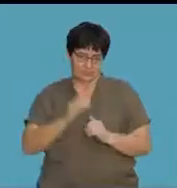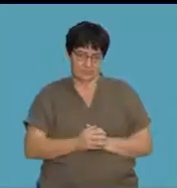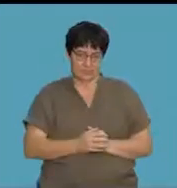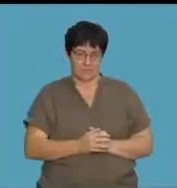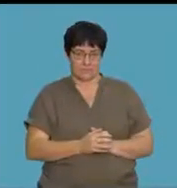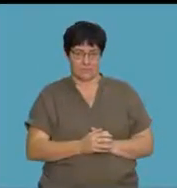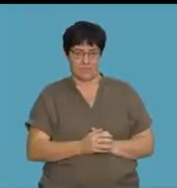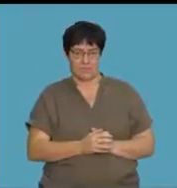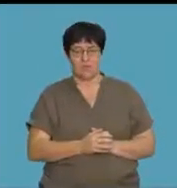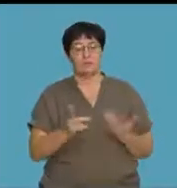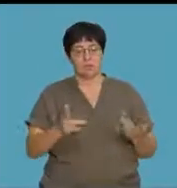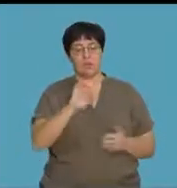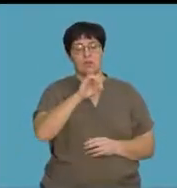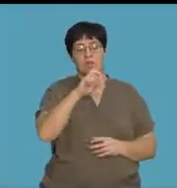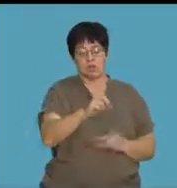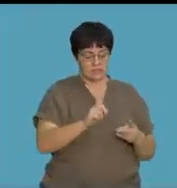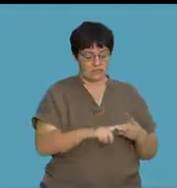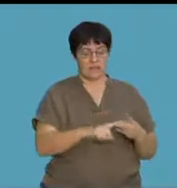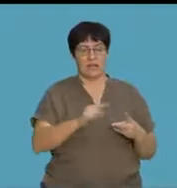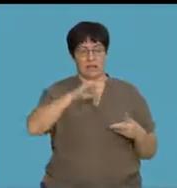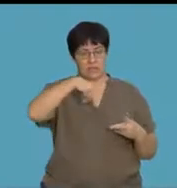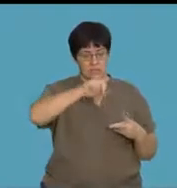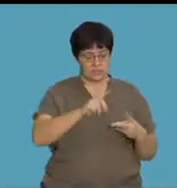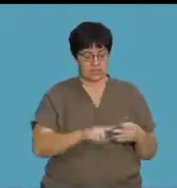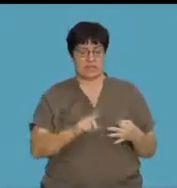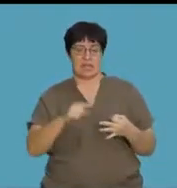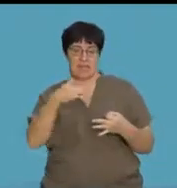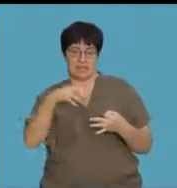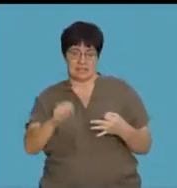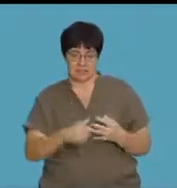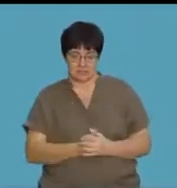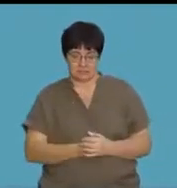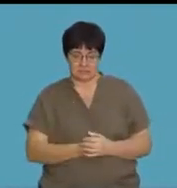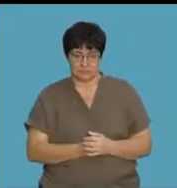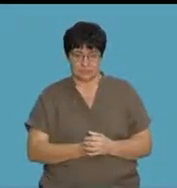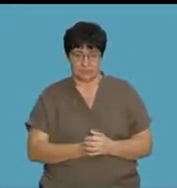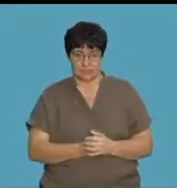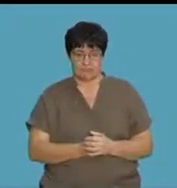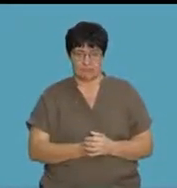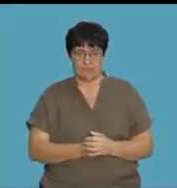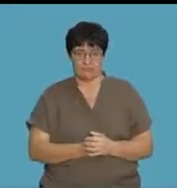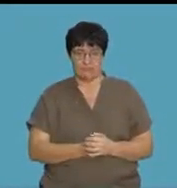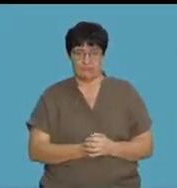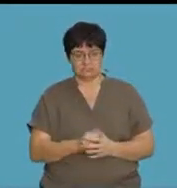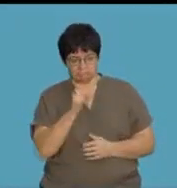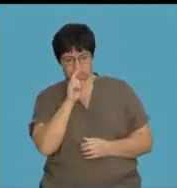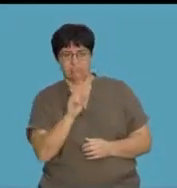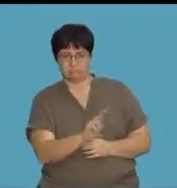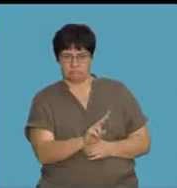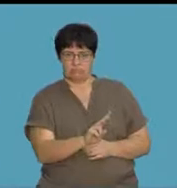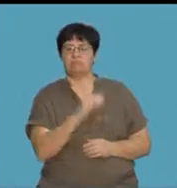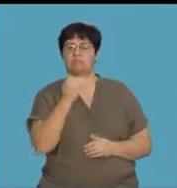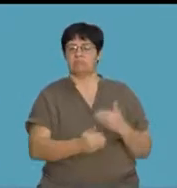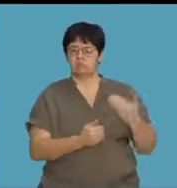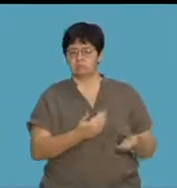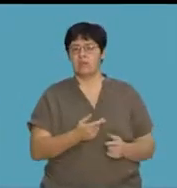are obviously the solid, the liquid, and the gas. Okay, now we'll take turn to look at one of them at a